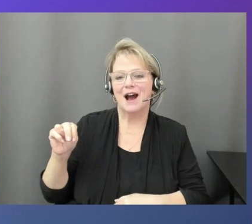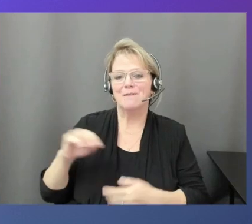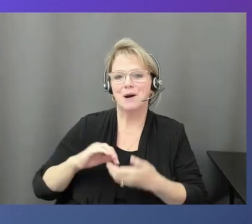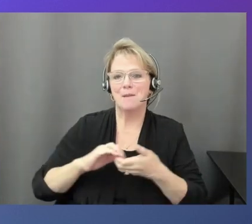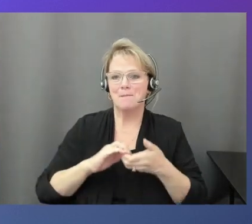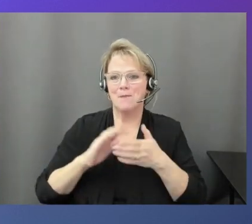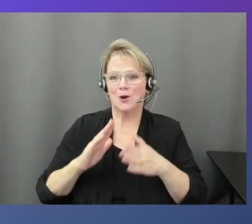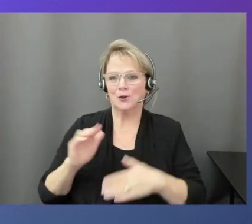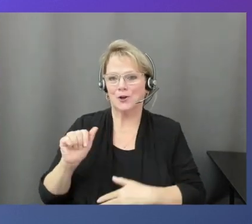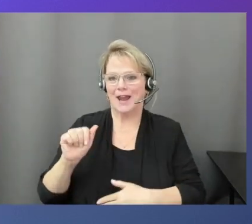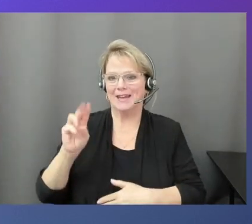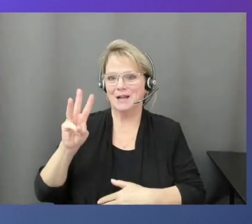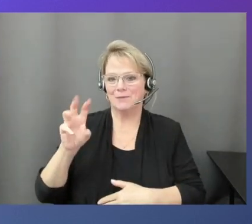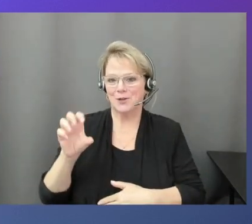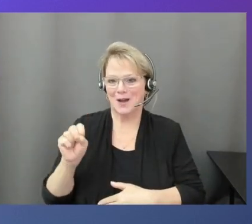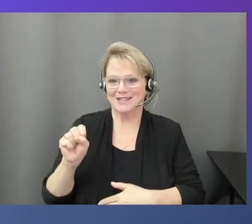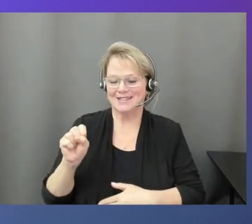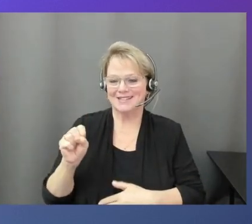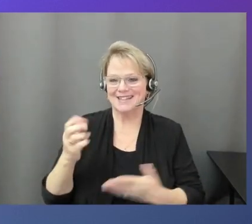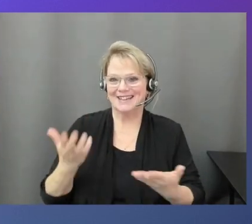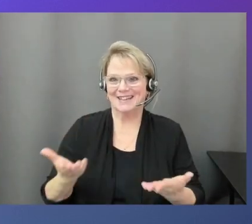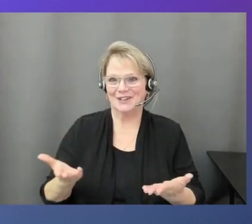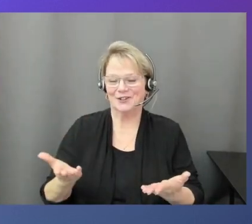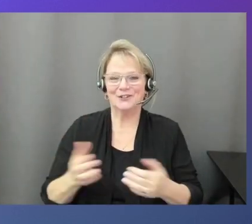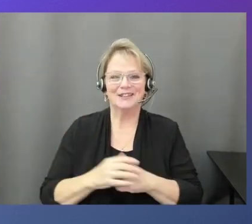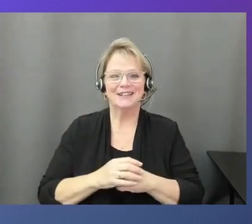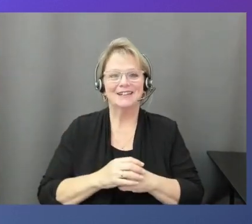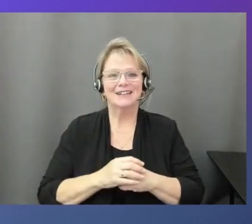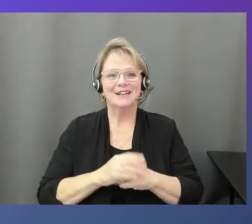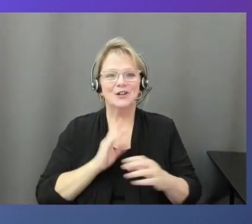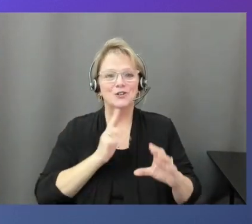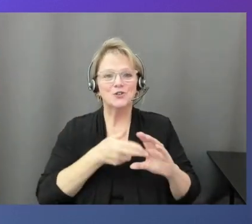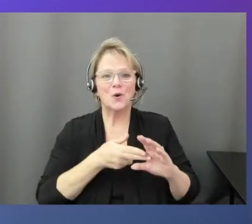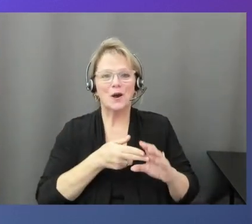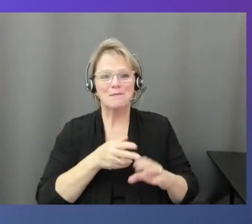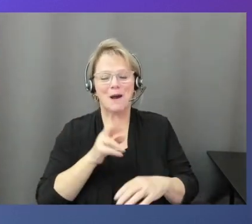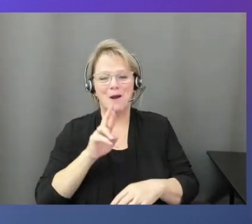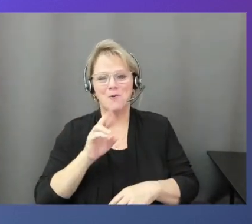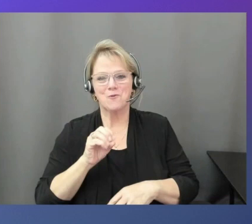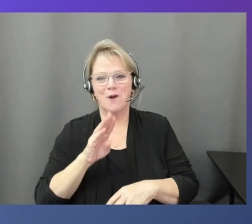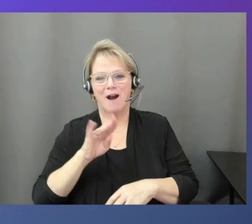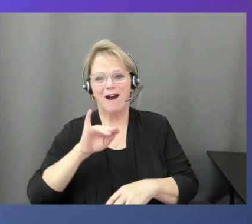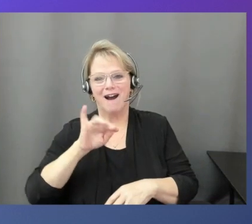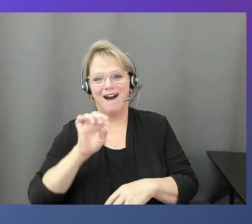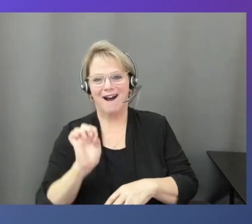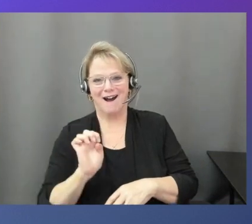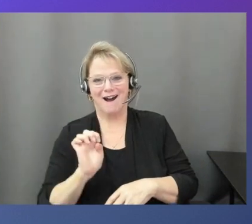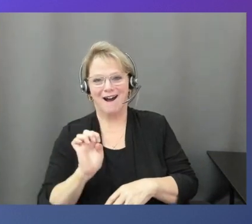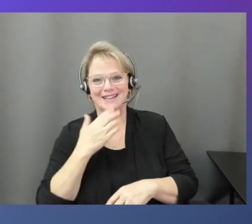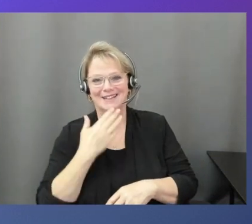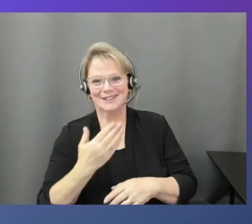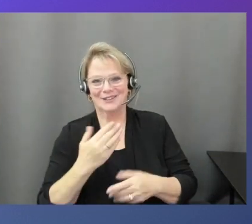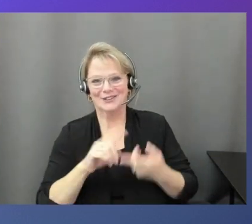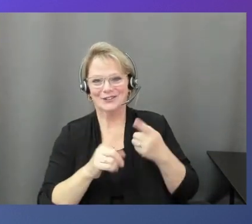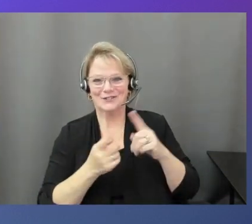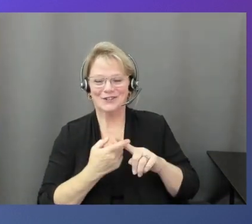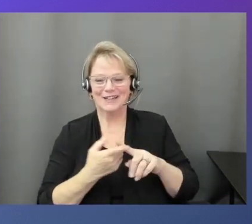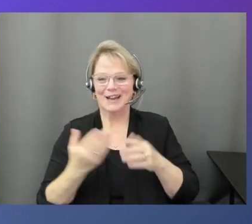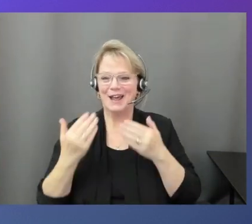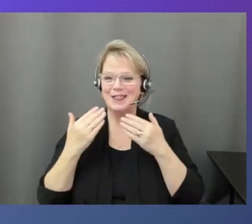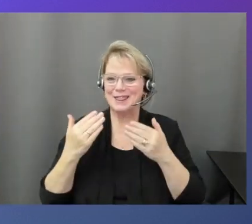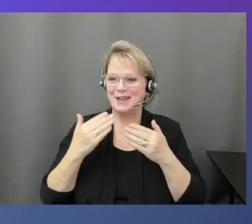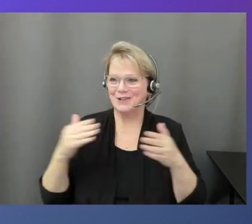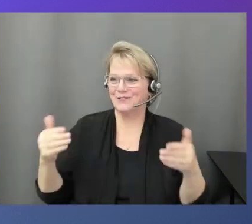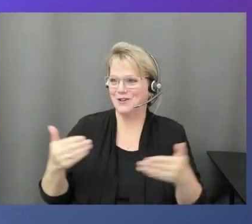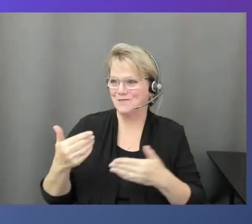And today we're joined by a good friend of ours, Robbie. Robbie, would you mind saying hi? Absolutely. And first and foremost, thank you both for having me. It's great to be here. Anytime.